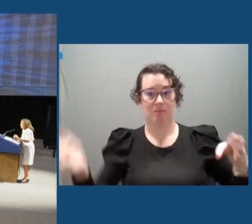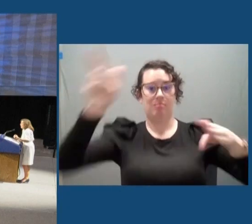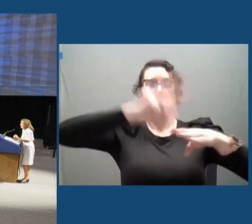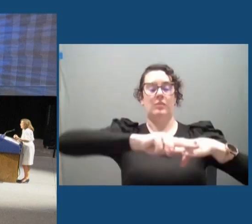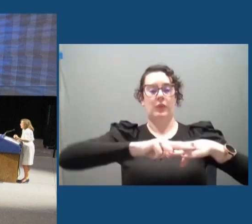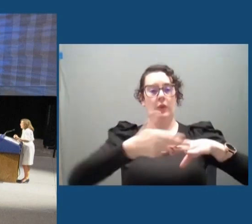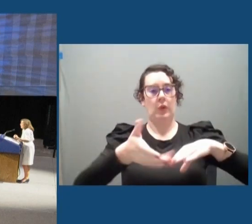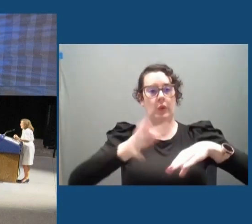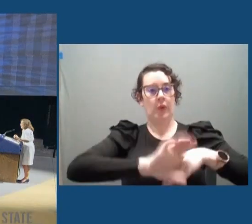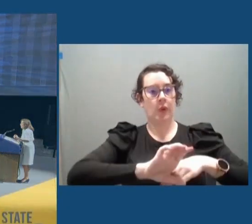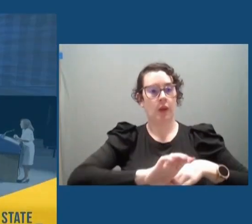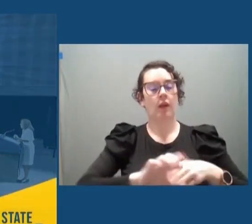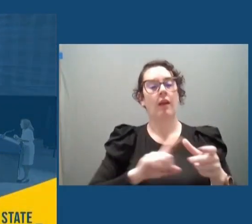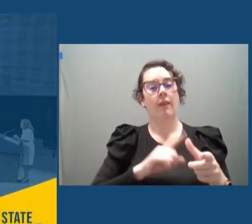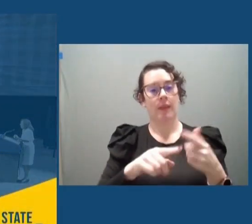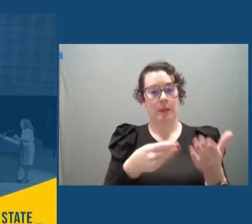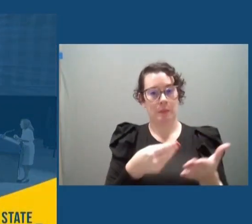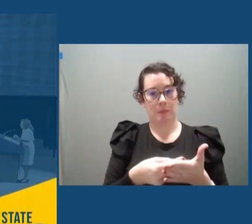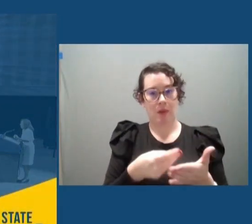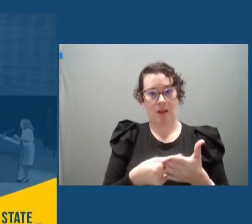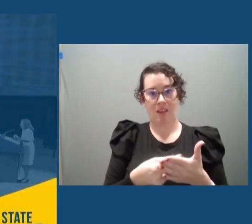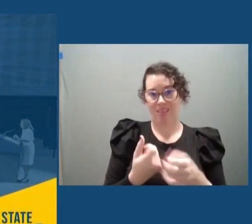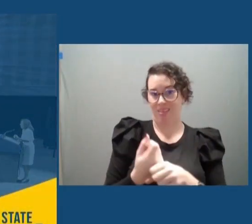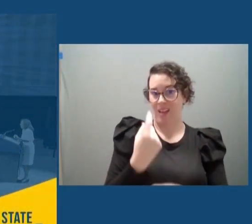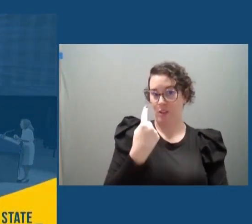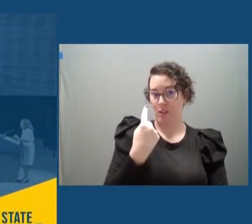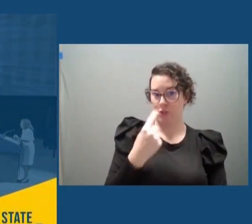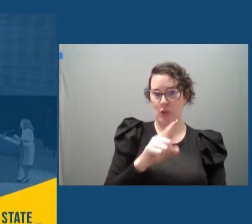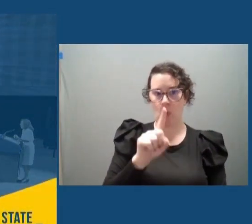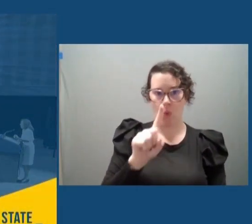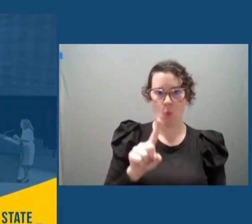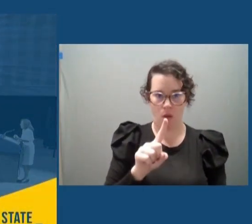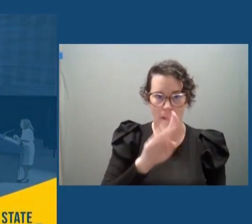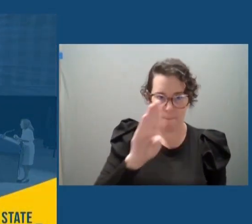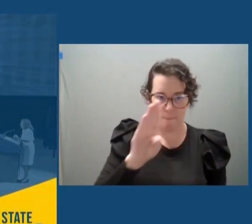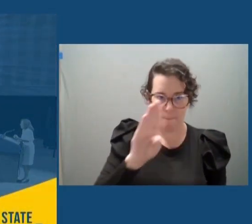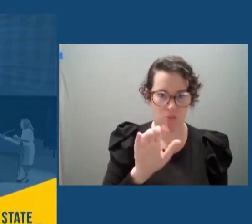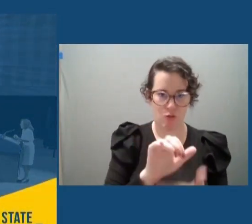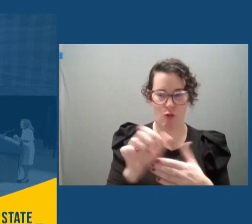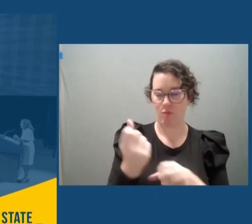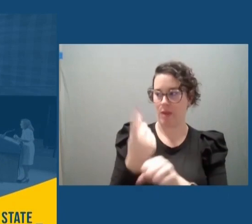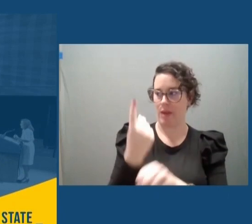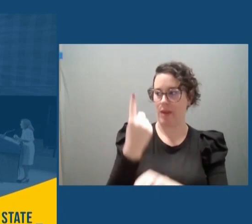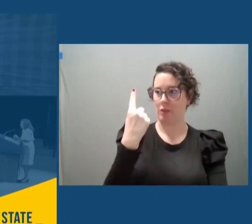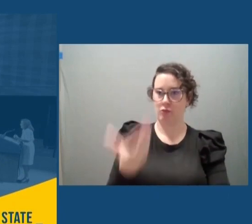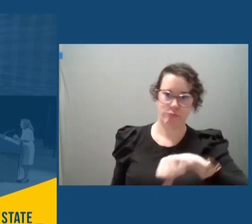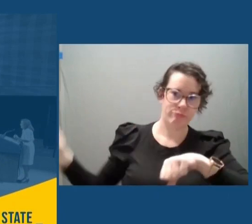by $1 billion last year alone. Now, here's what this allows us to do.